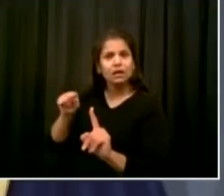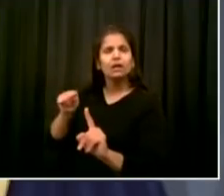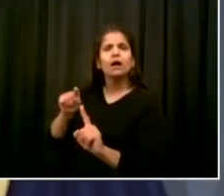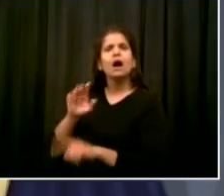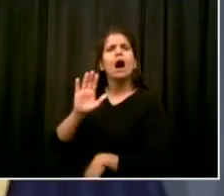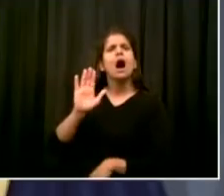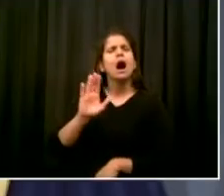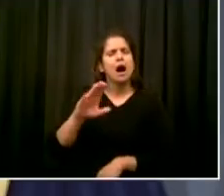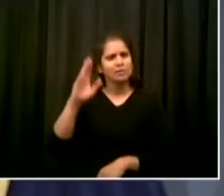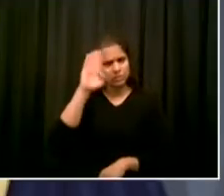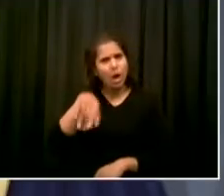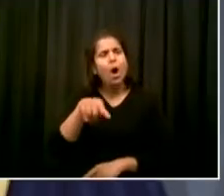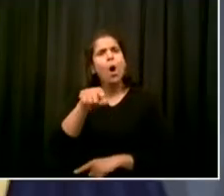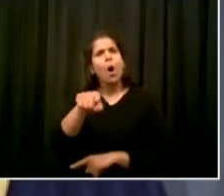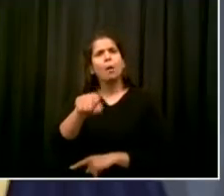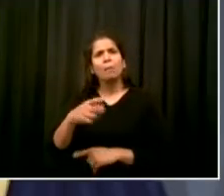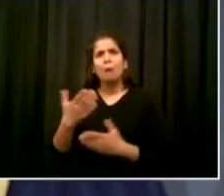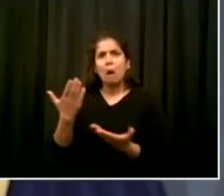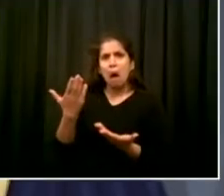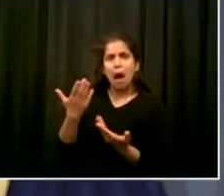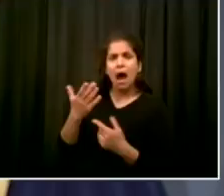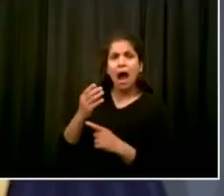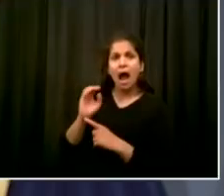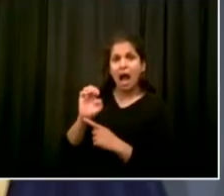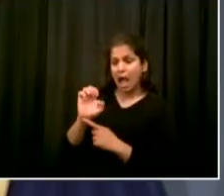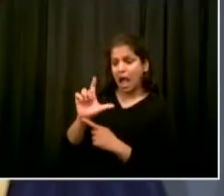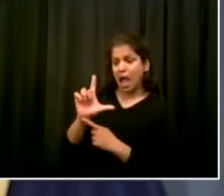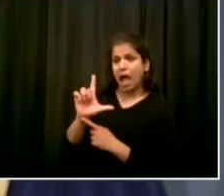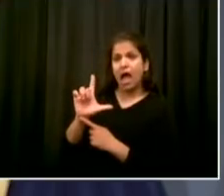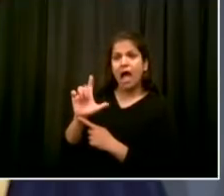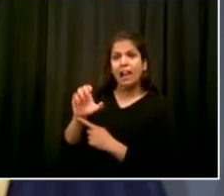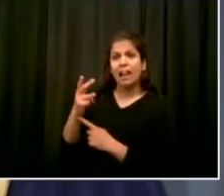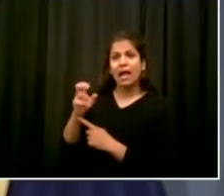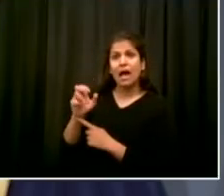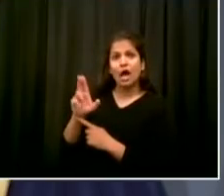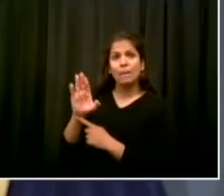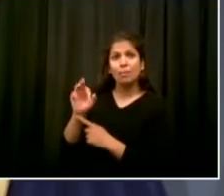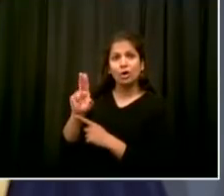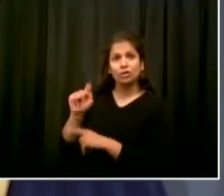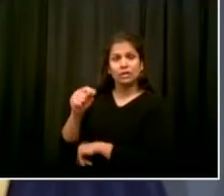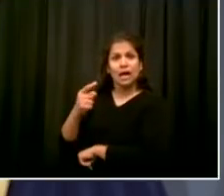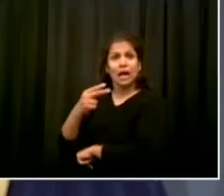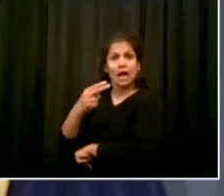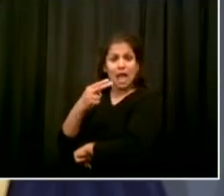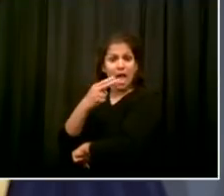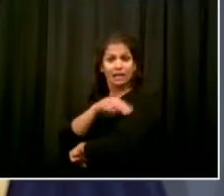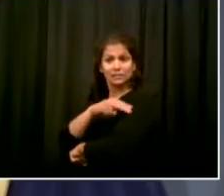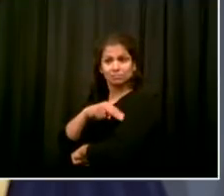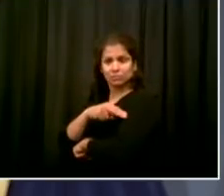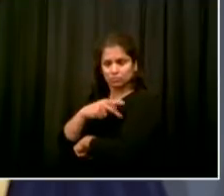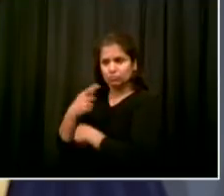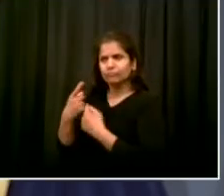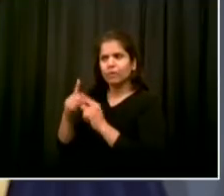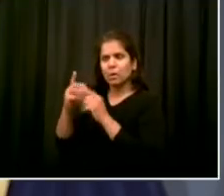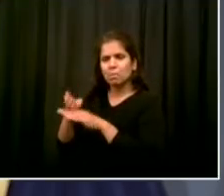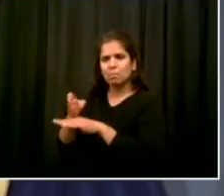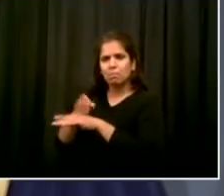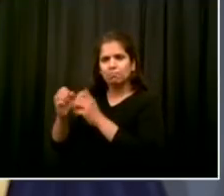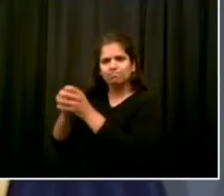hospitals become apartments. So what is your plan to expand what is a real disparity in the second